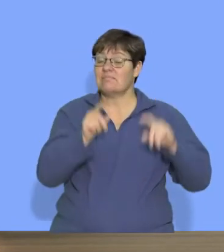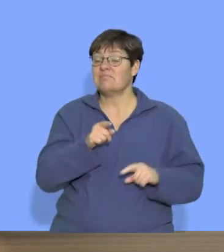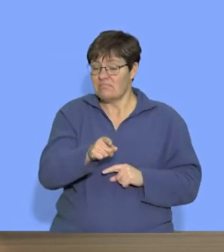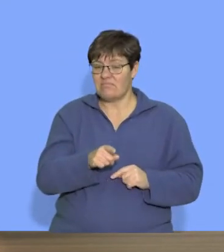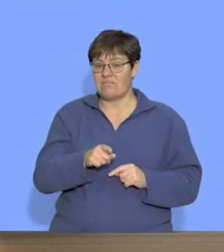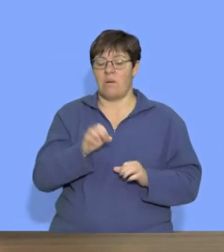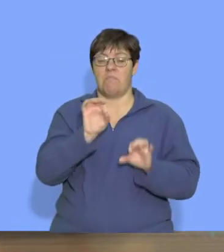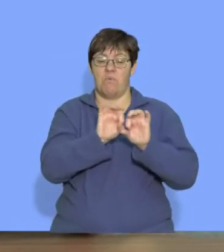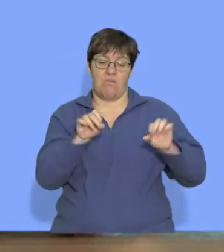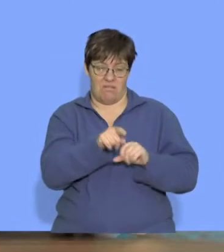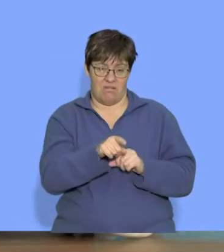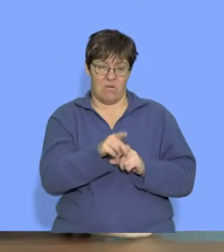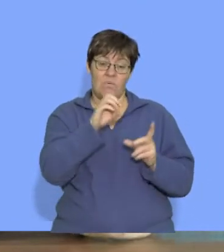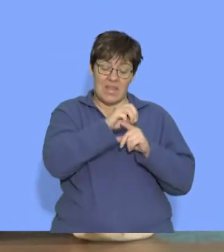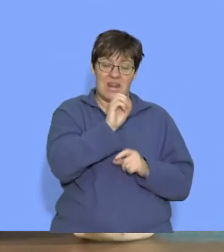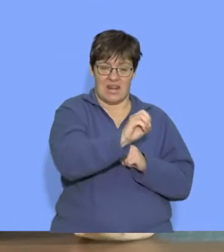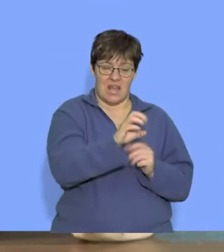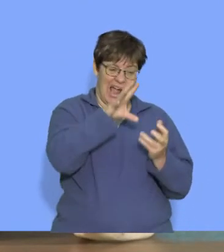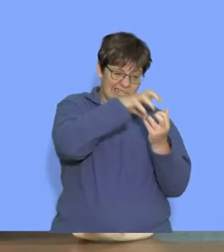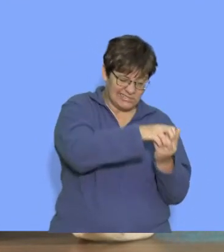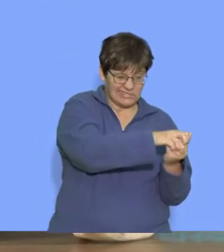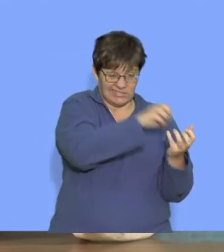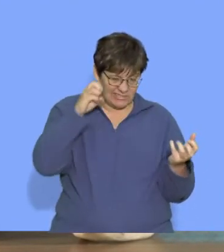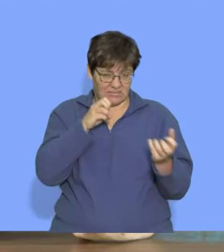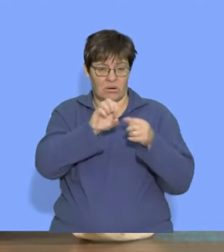the bone structure in their prey.